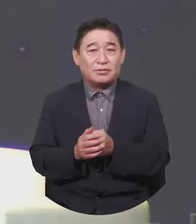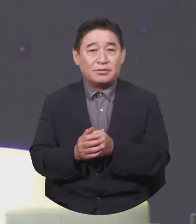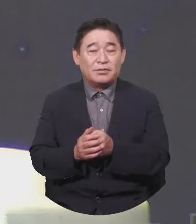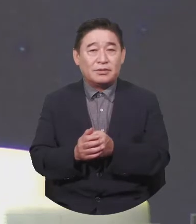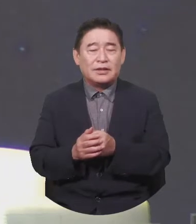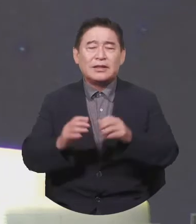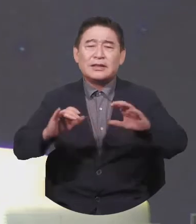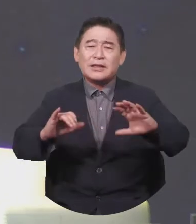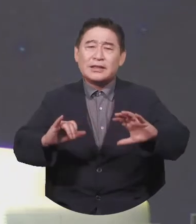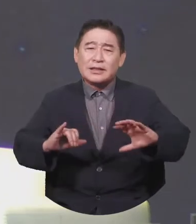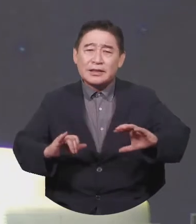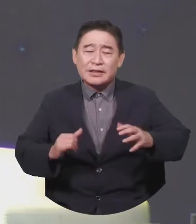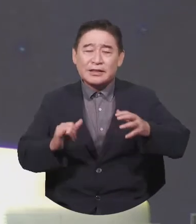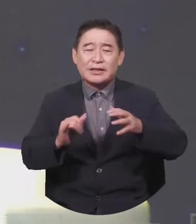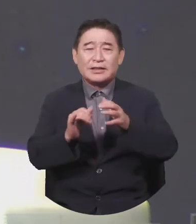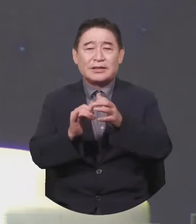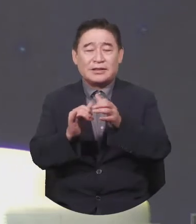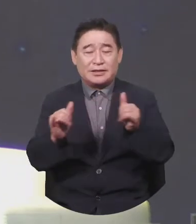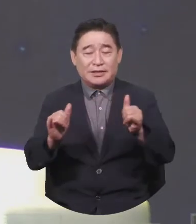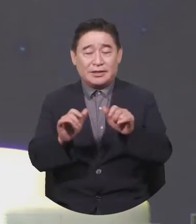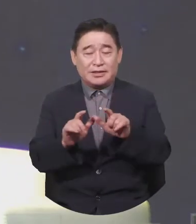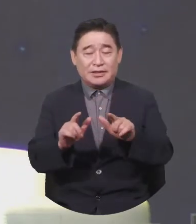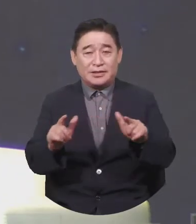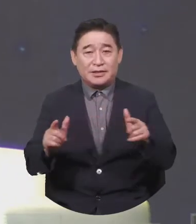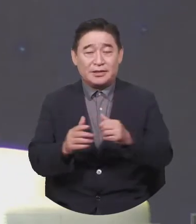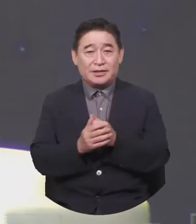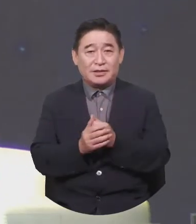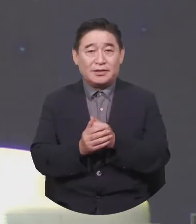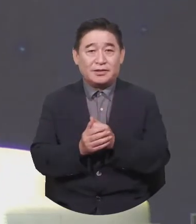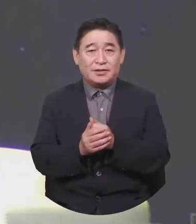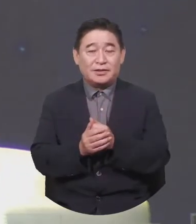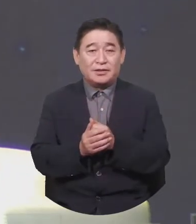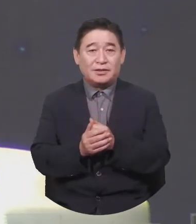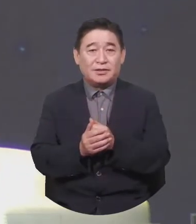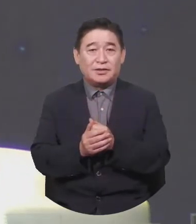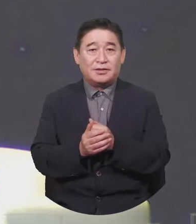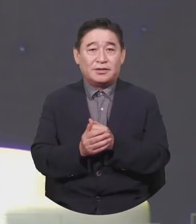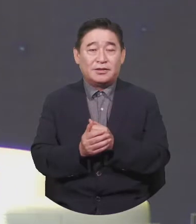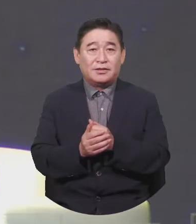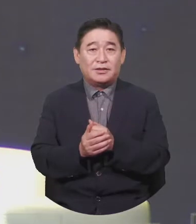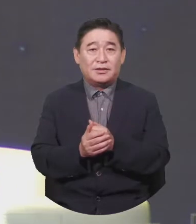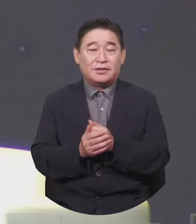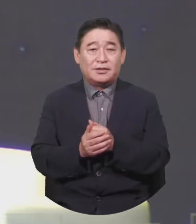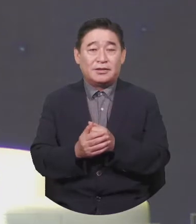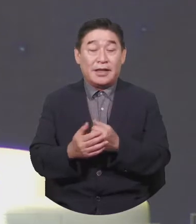to enable every state with necessary